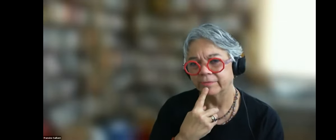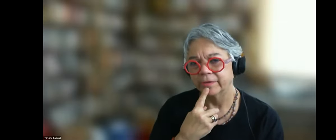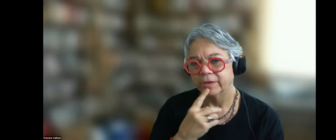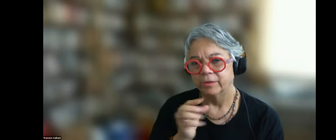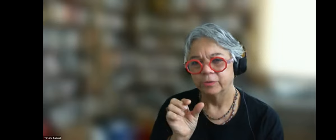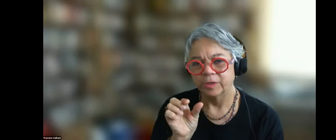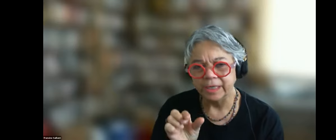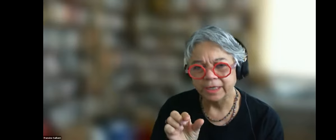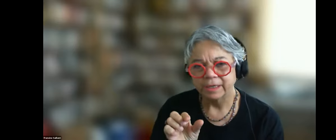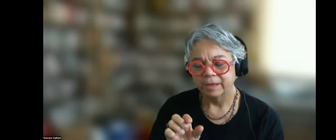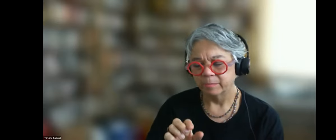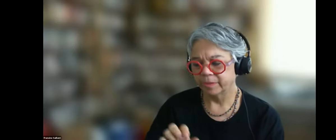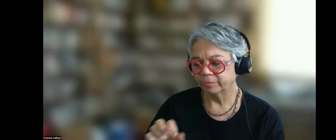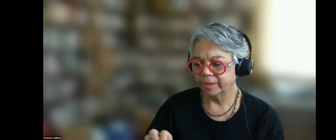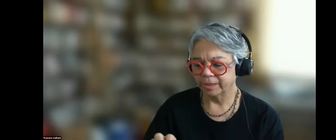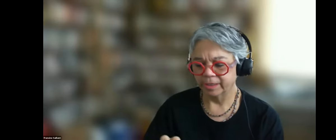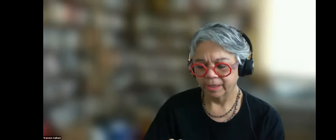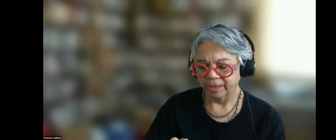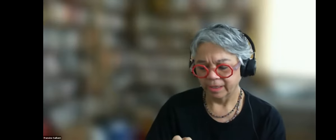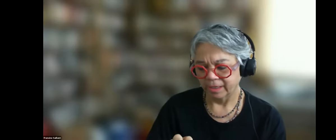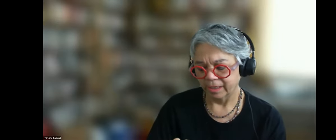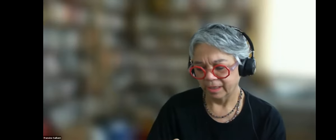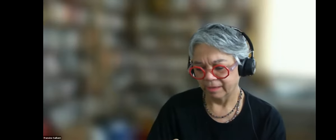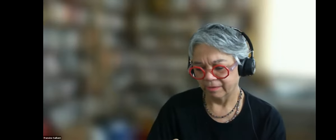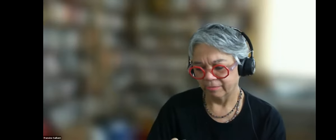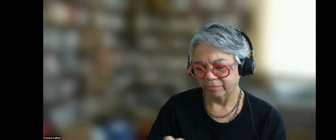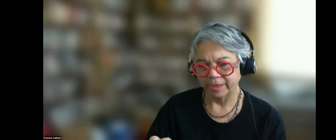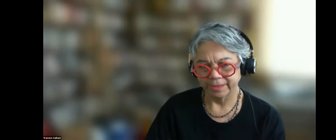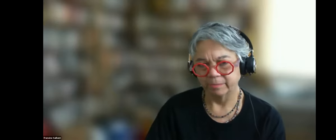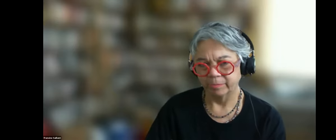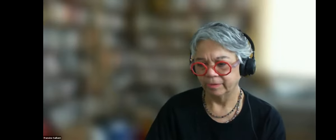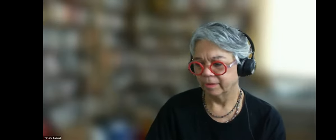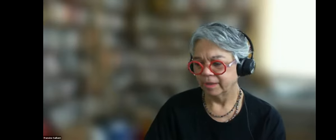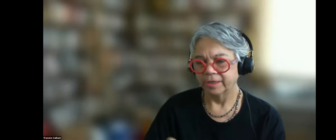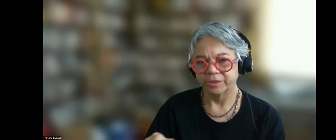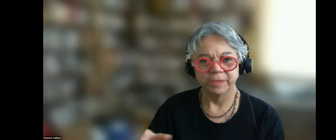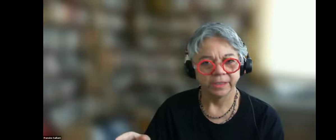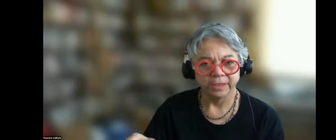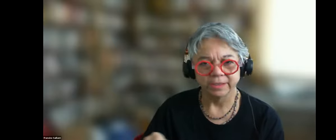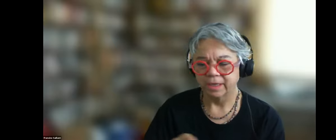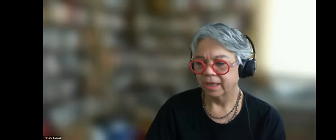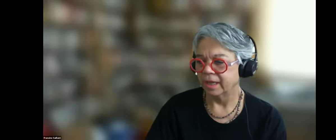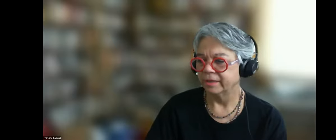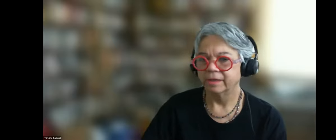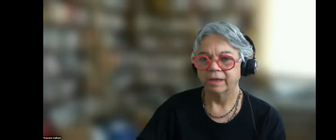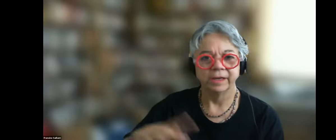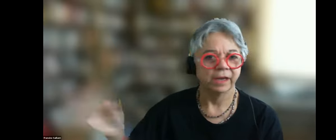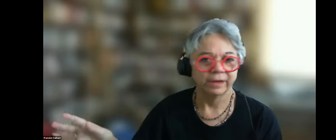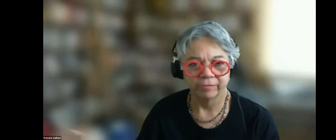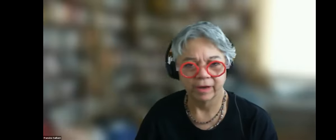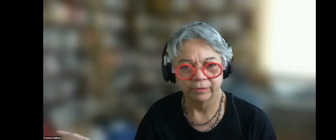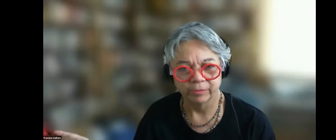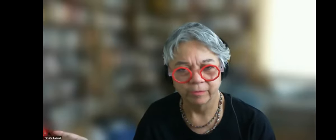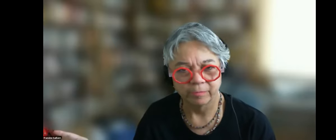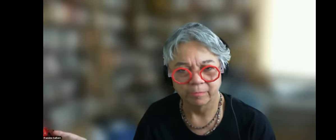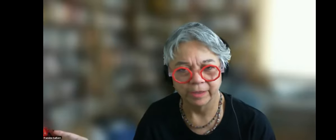we have the link between, for example, LGBTs and any